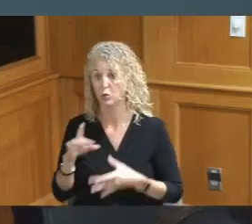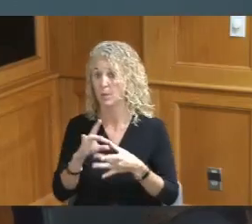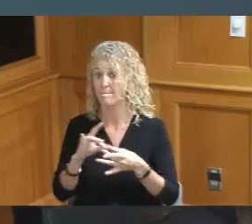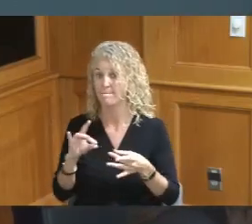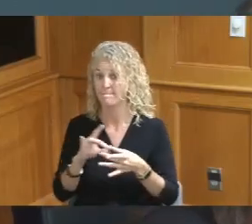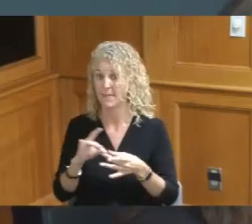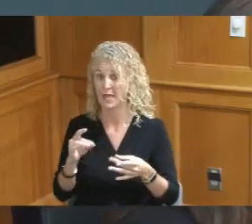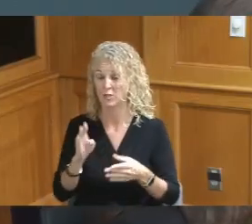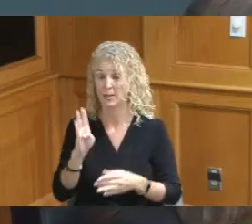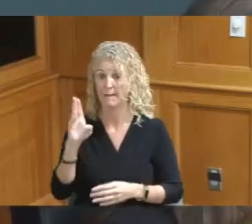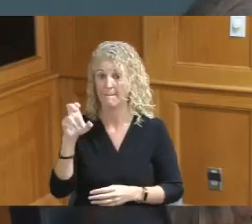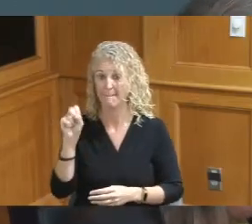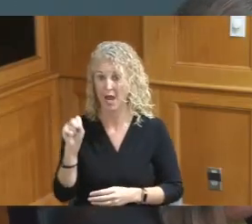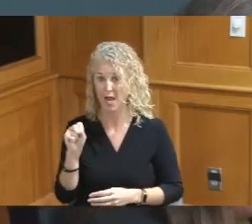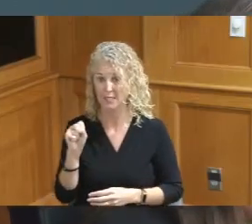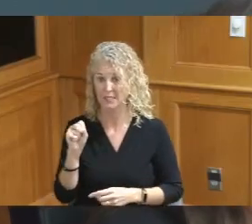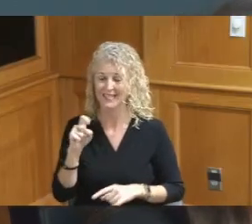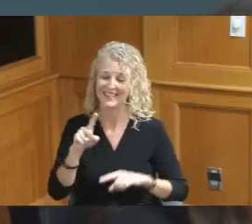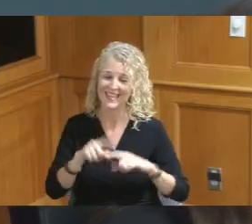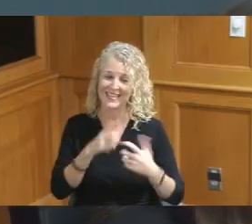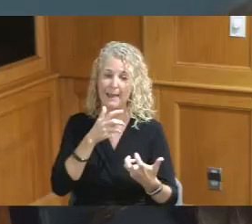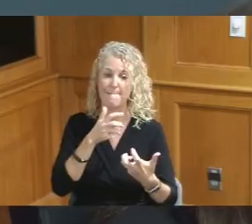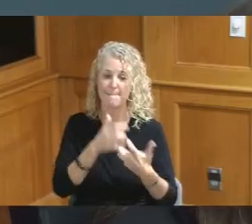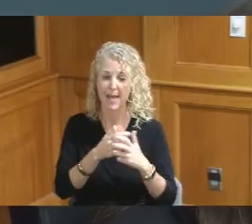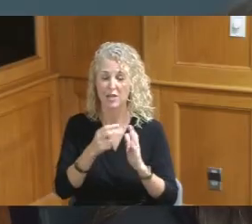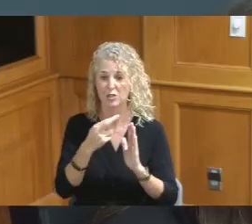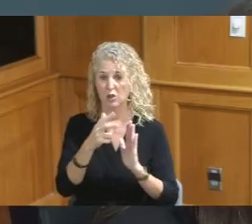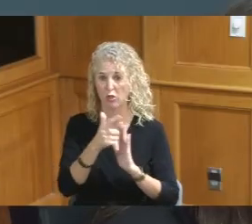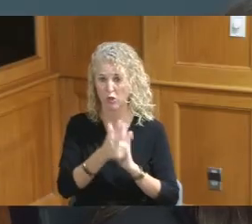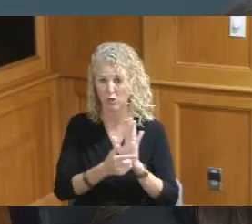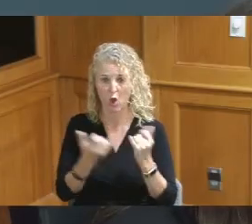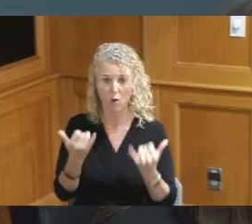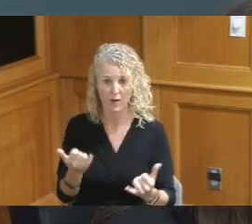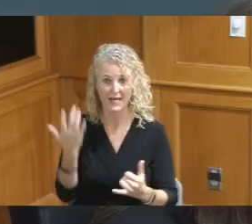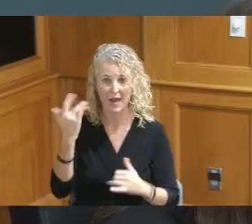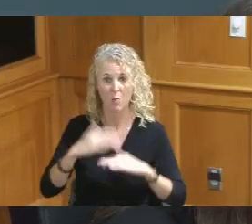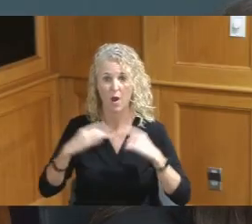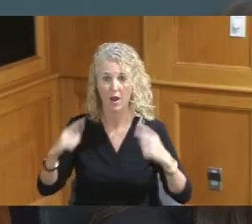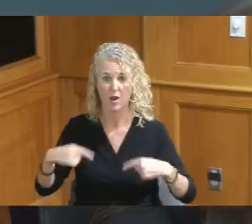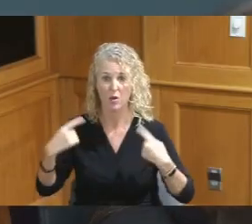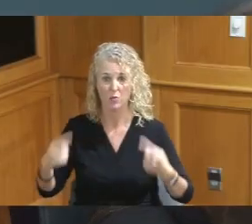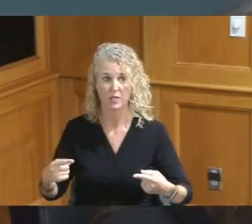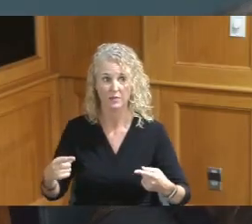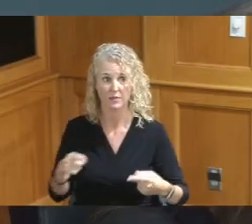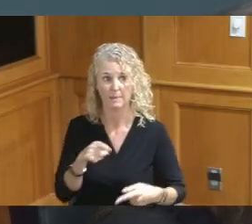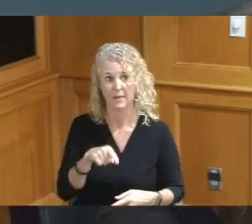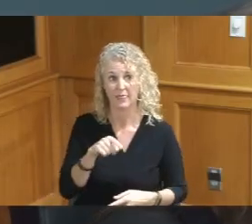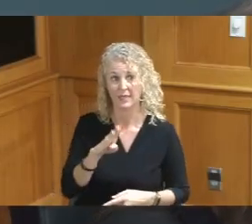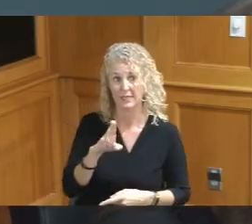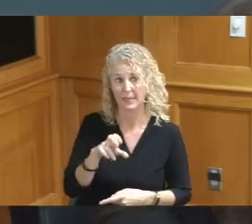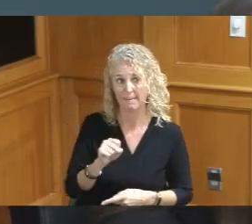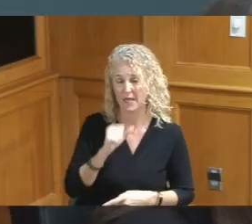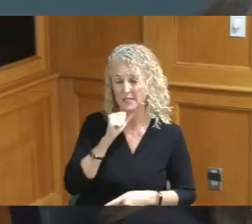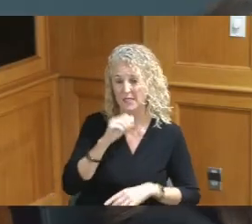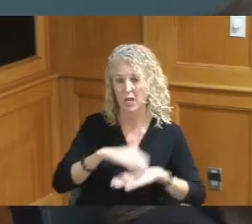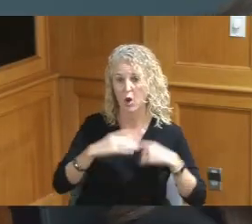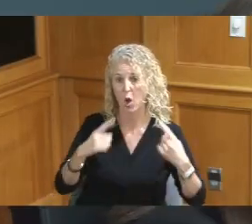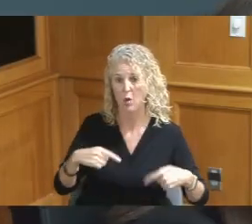up about the buses and how they wouldn't qualify because they're on wheels, but they're actually not on wheels. They used to be on